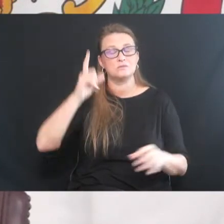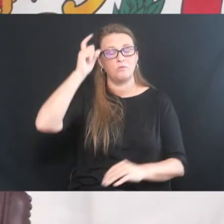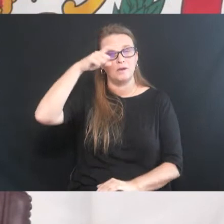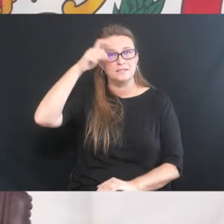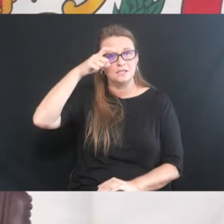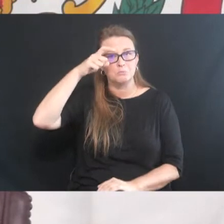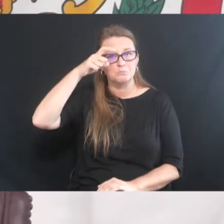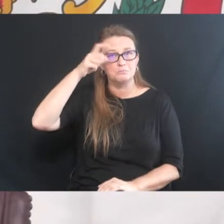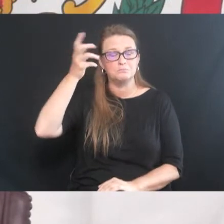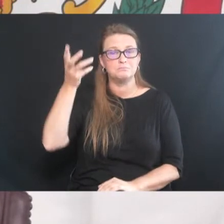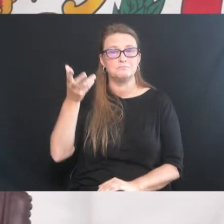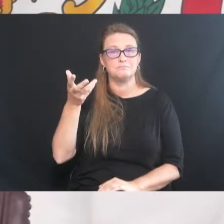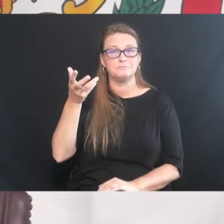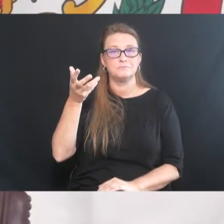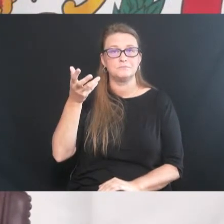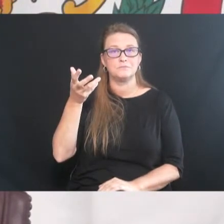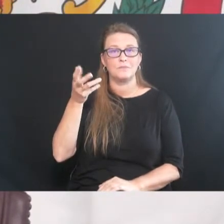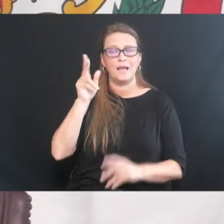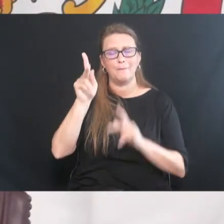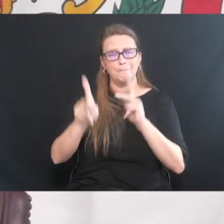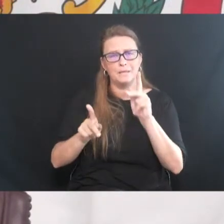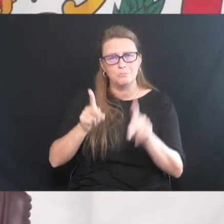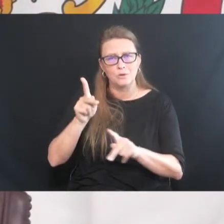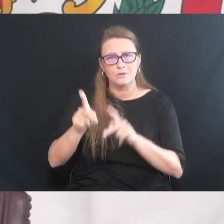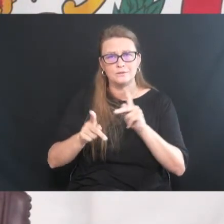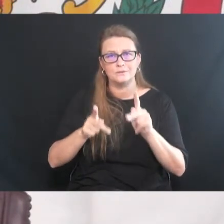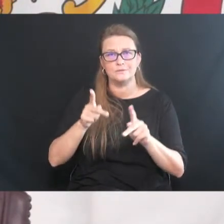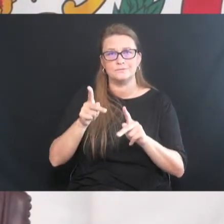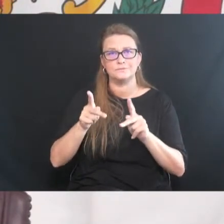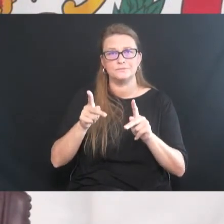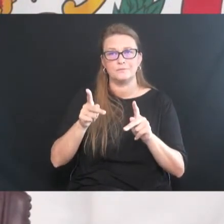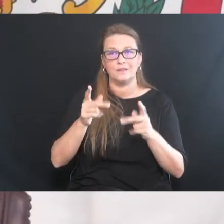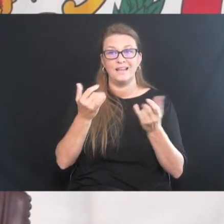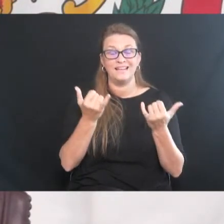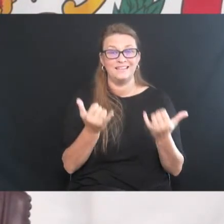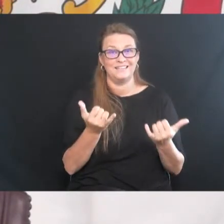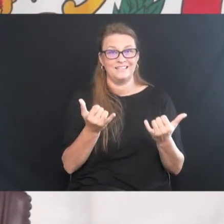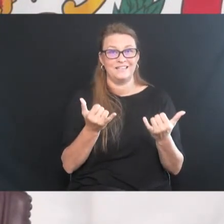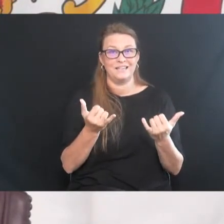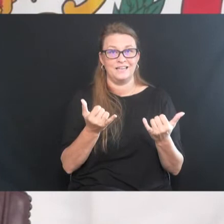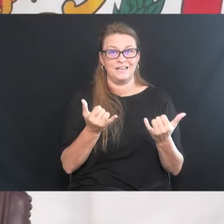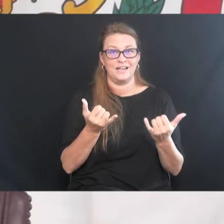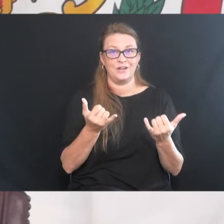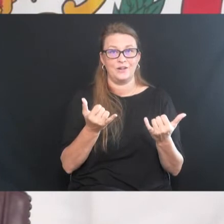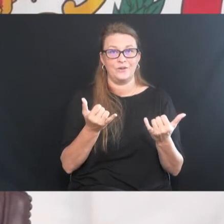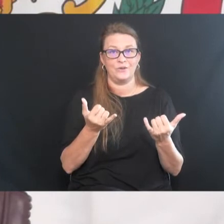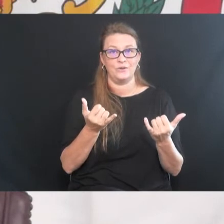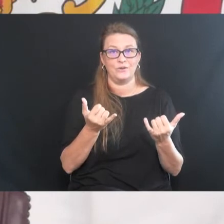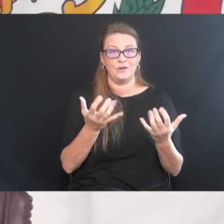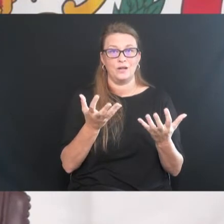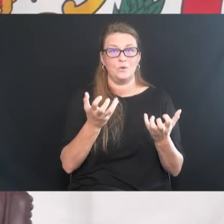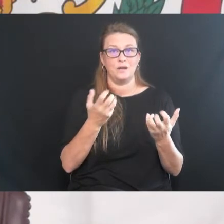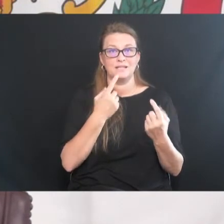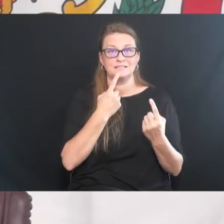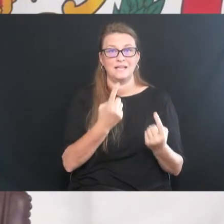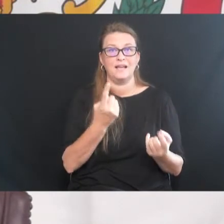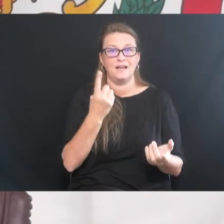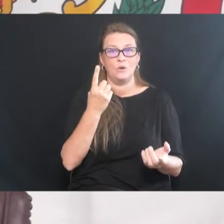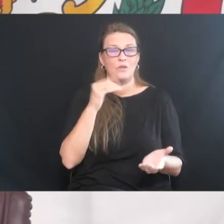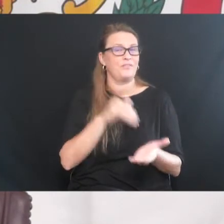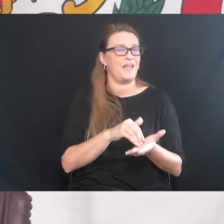people. And all I know we can possibly do is be what I've said 1,000 times.